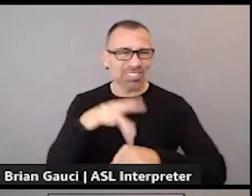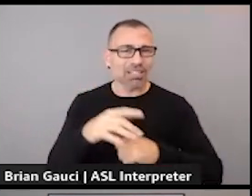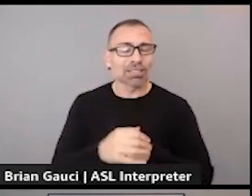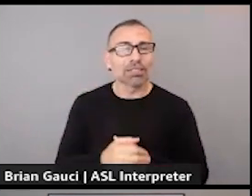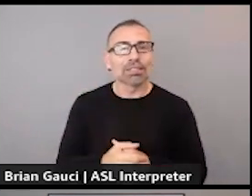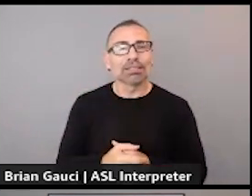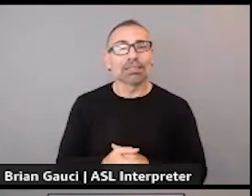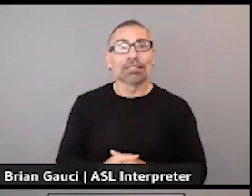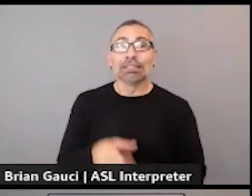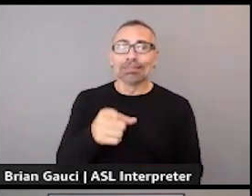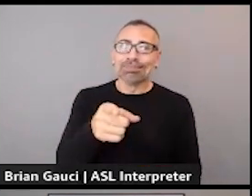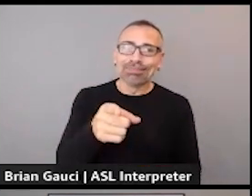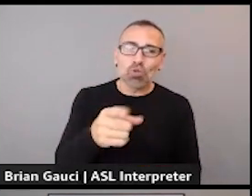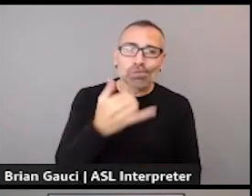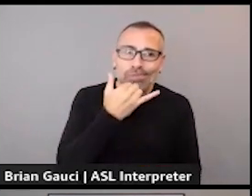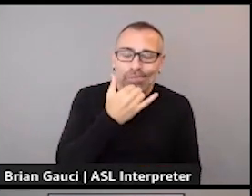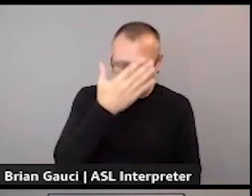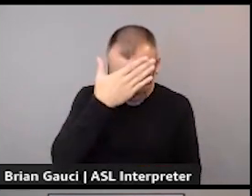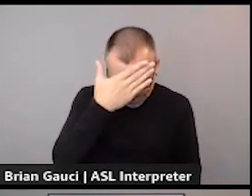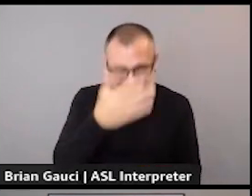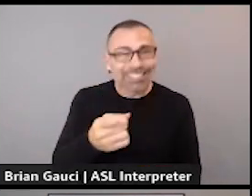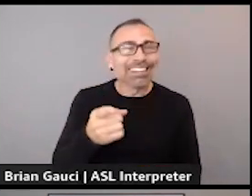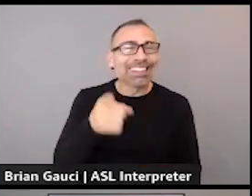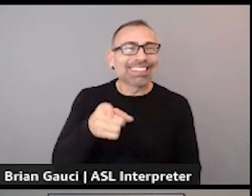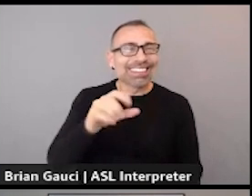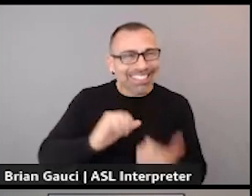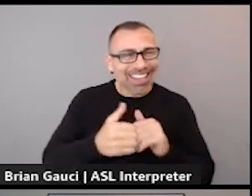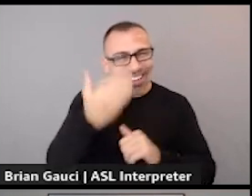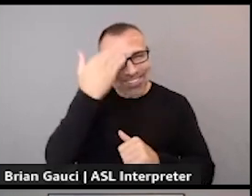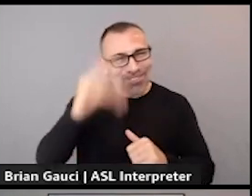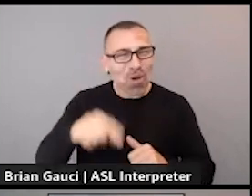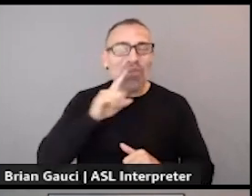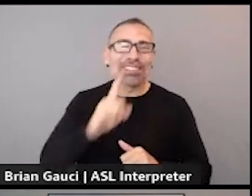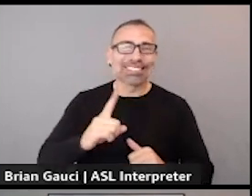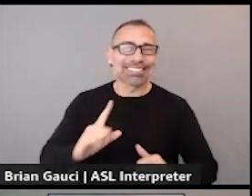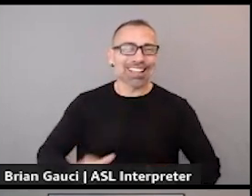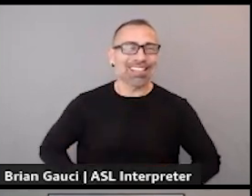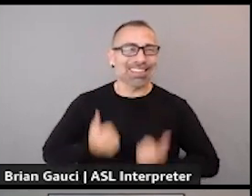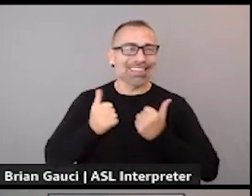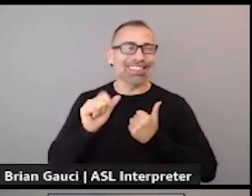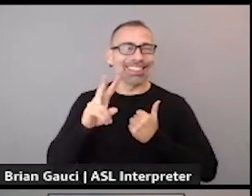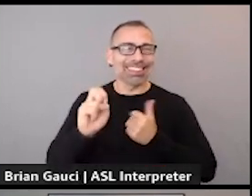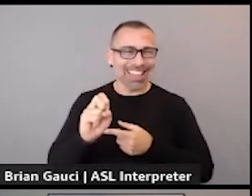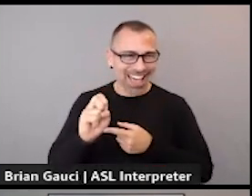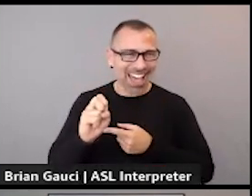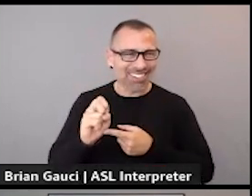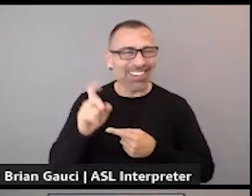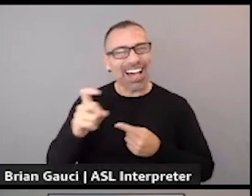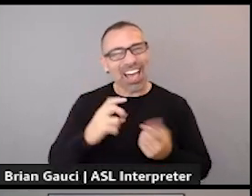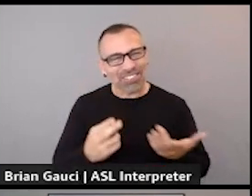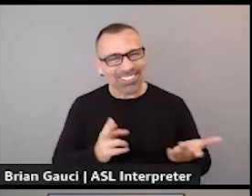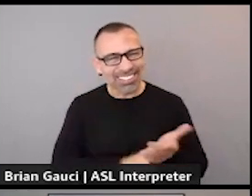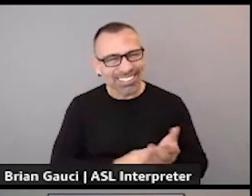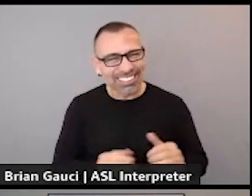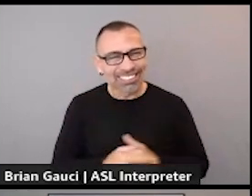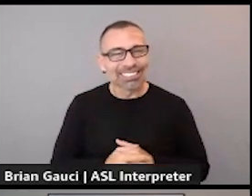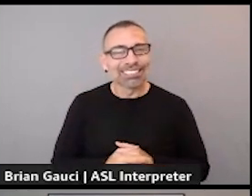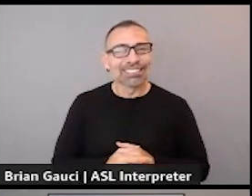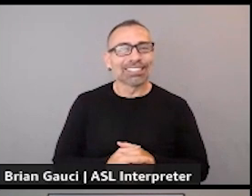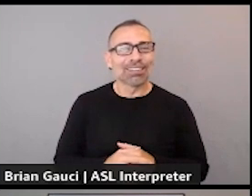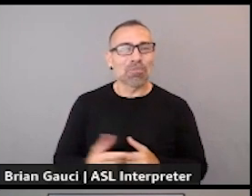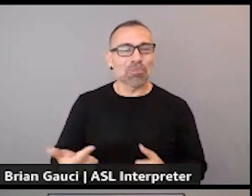Right. So it's really the concept, just to kind of summarize, make sure I understand. So it's taking some of the quantum physics